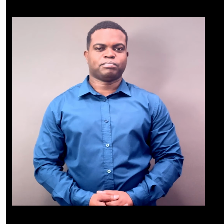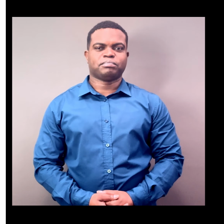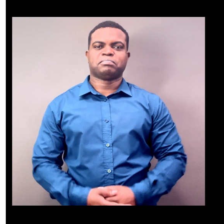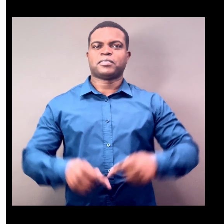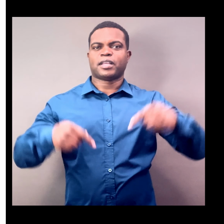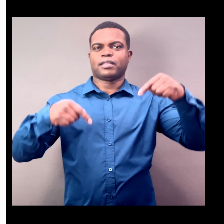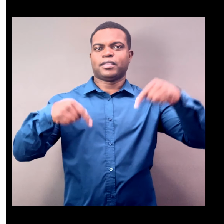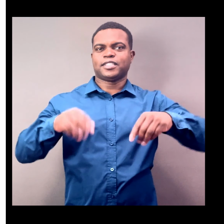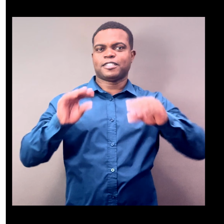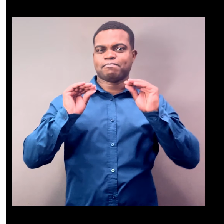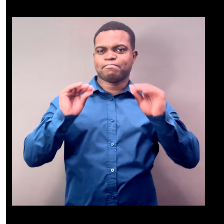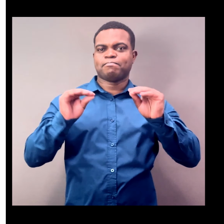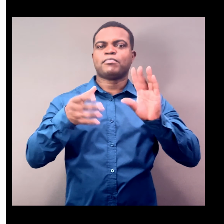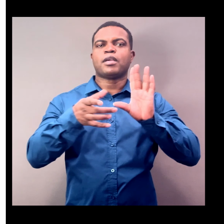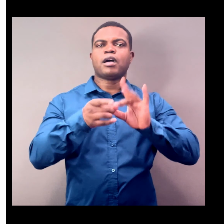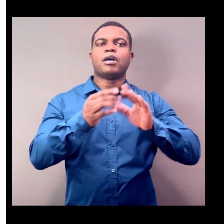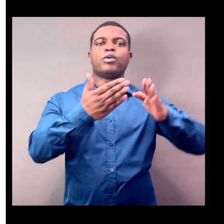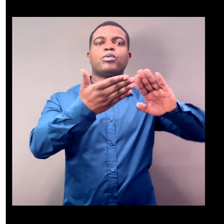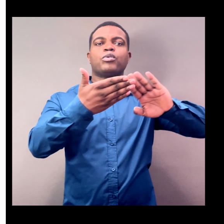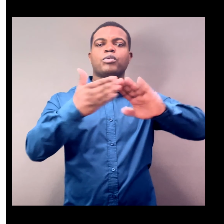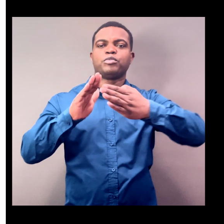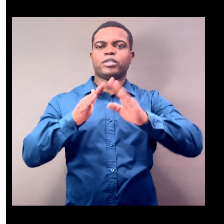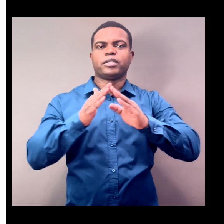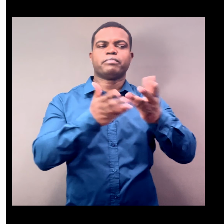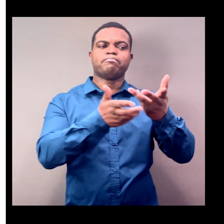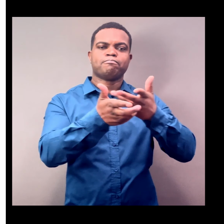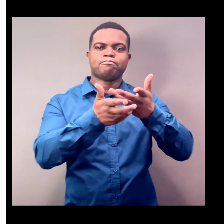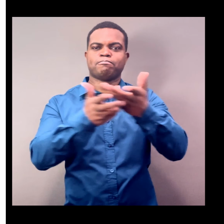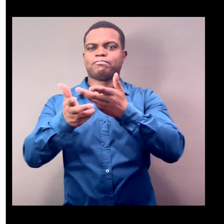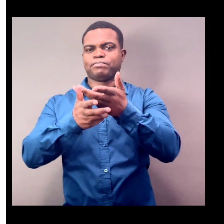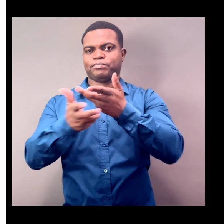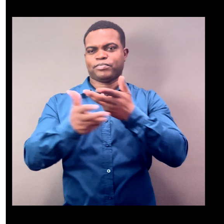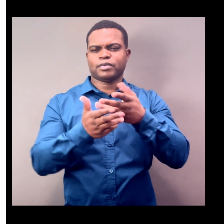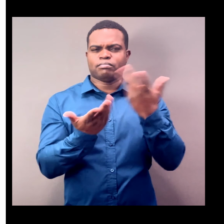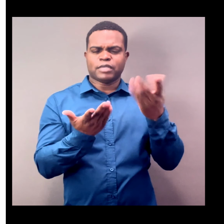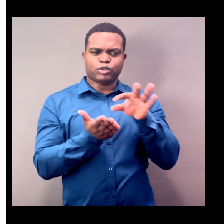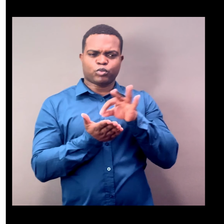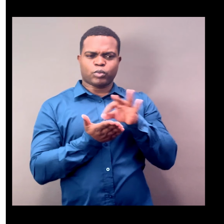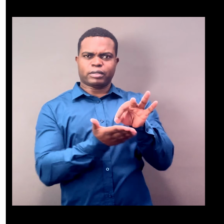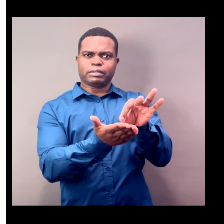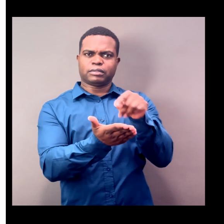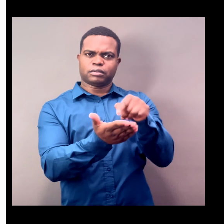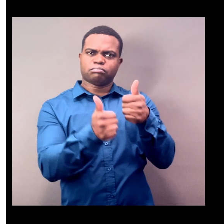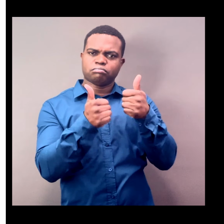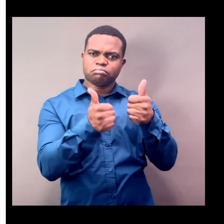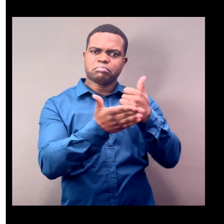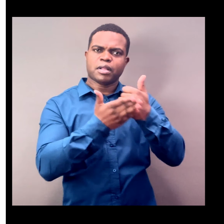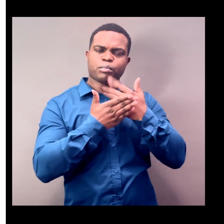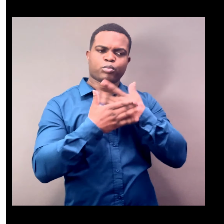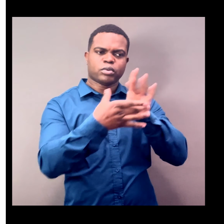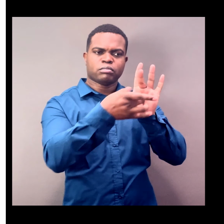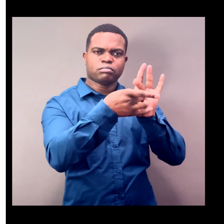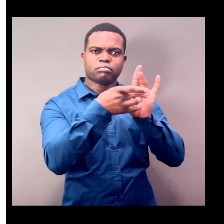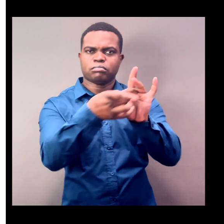This course is about community engagement essentials, strategies for meaningful connections, and lasting